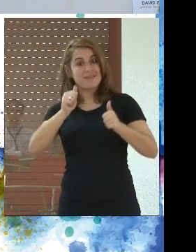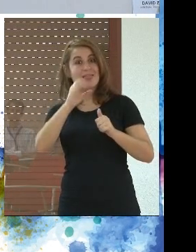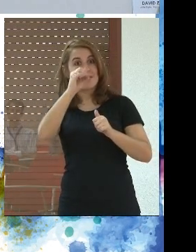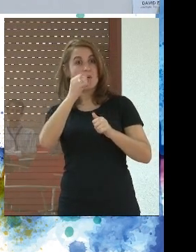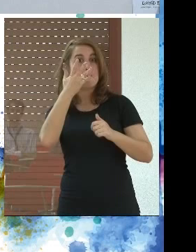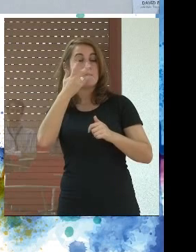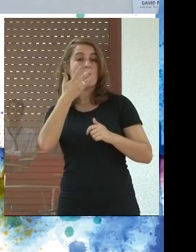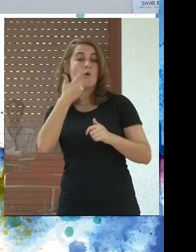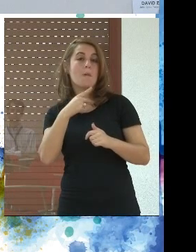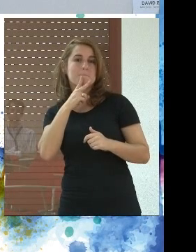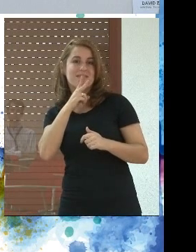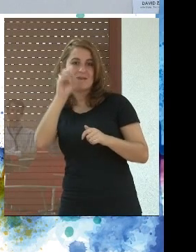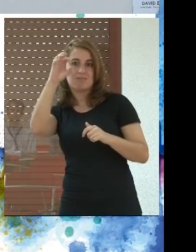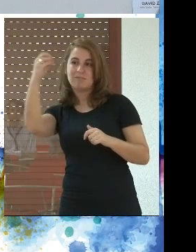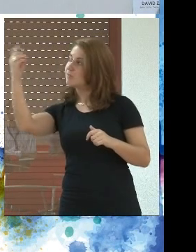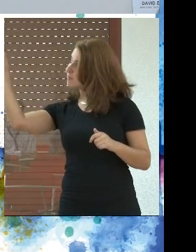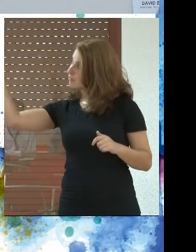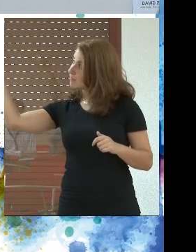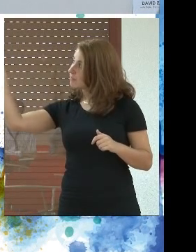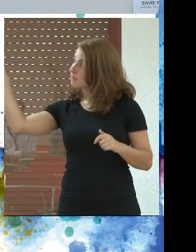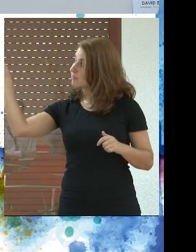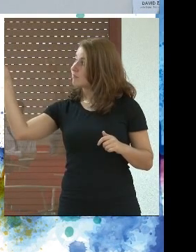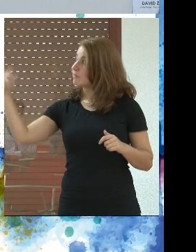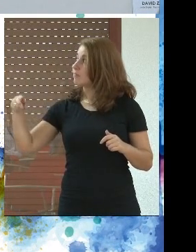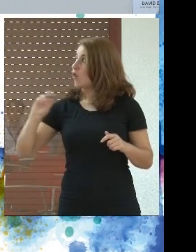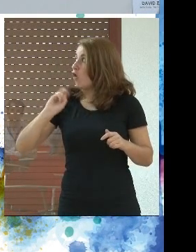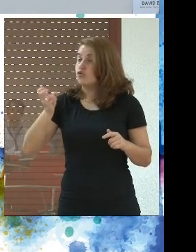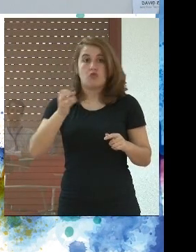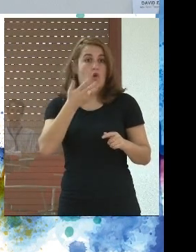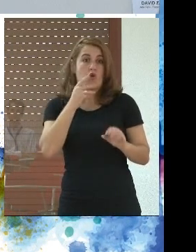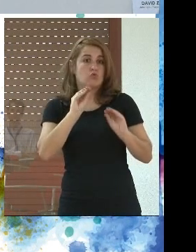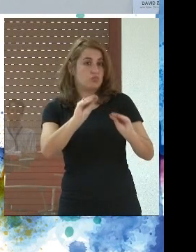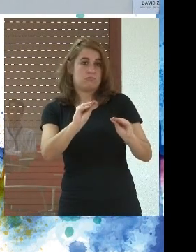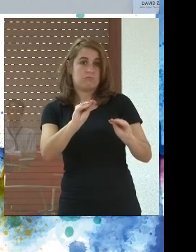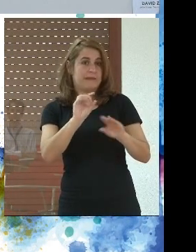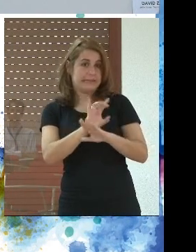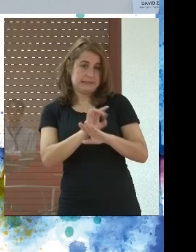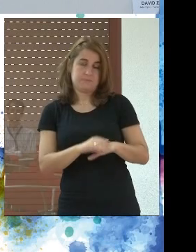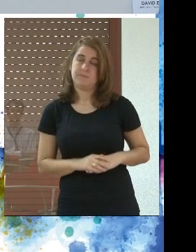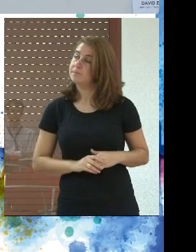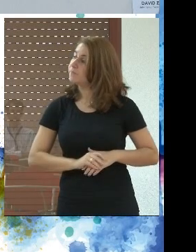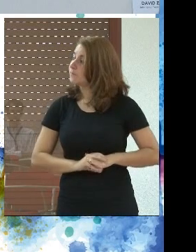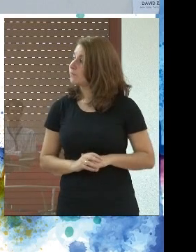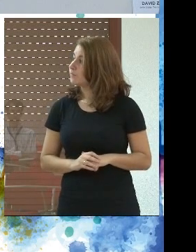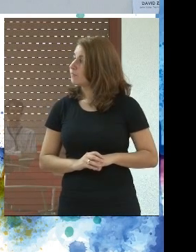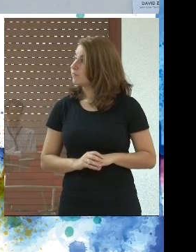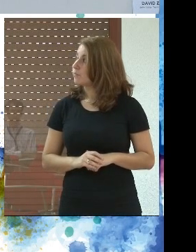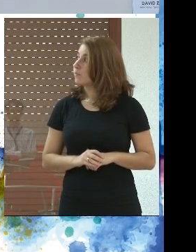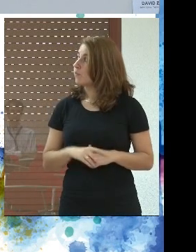0 turn green, and the other nodes stay